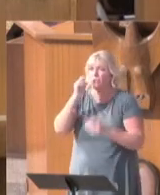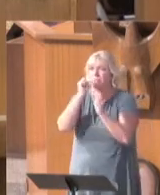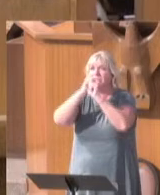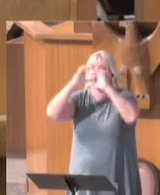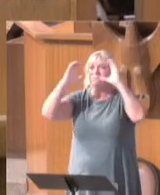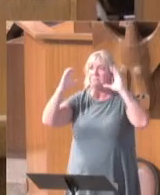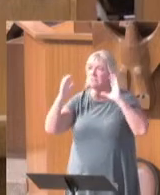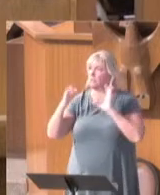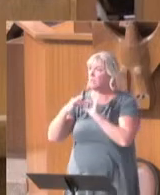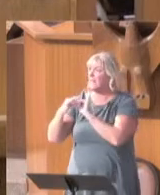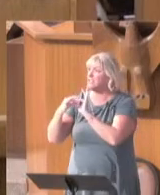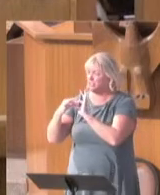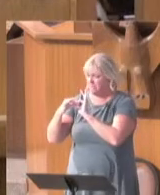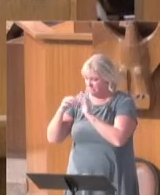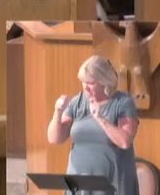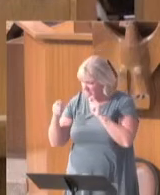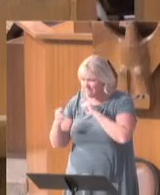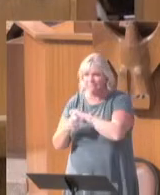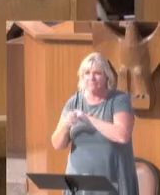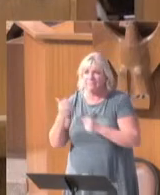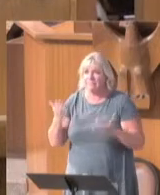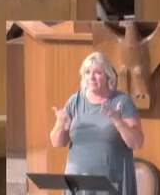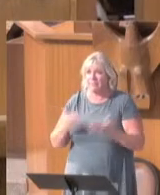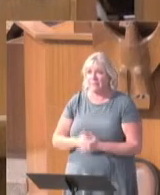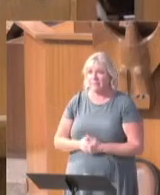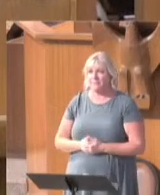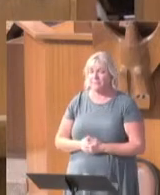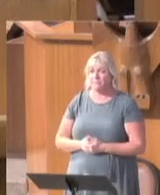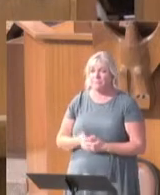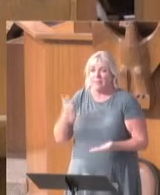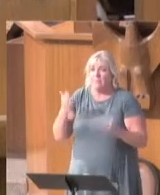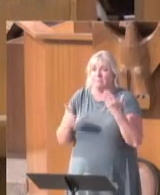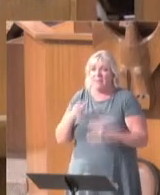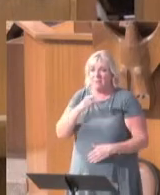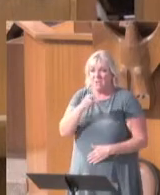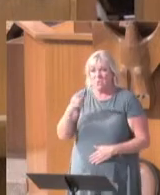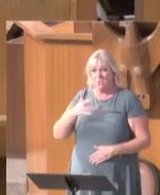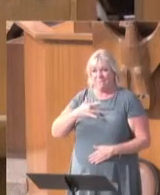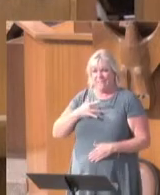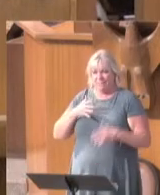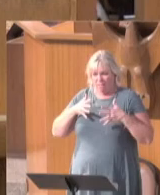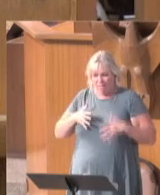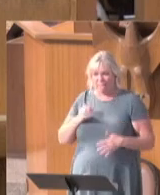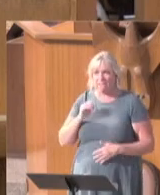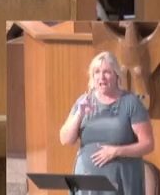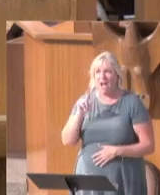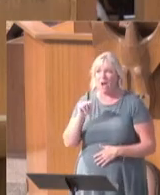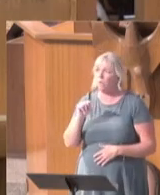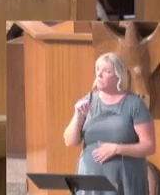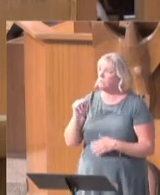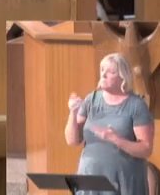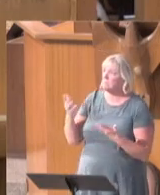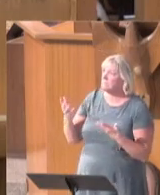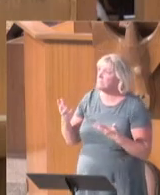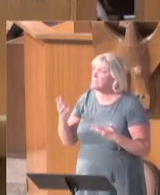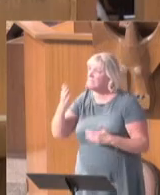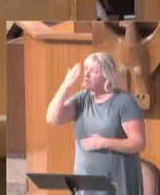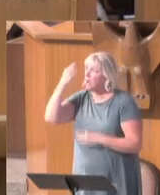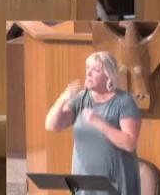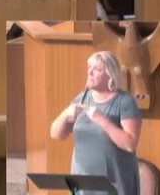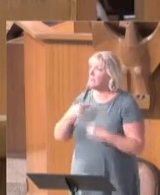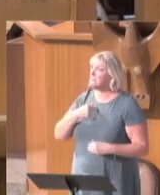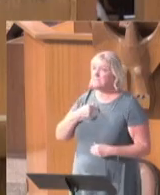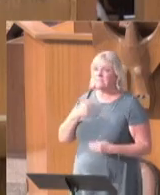your relationship with them. Perhaps you feel left out of their calling to some degree, worry that they are outgrowing